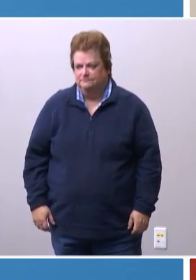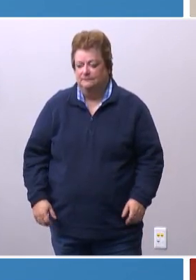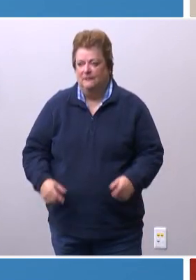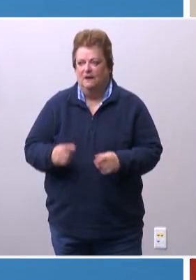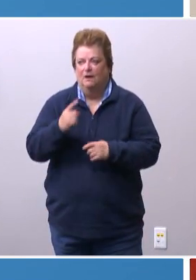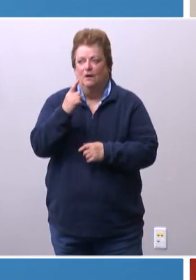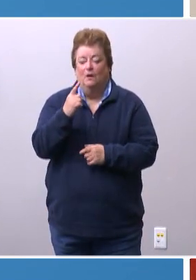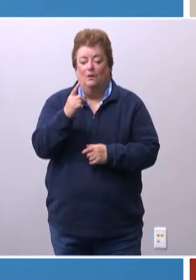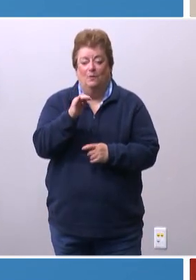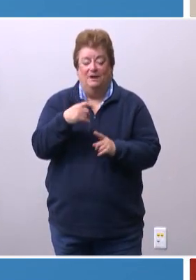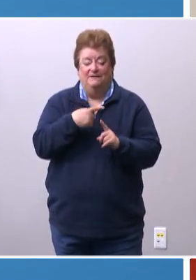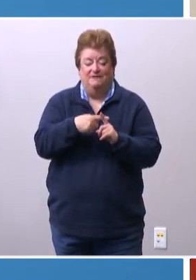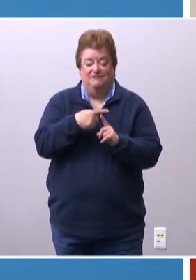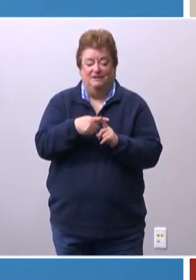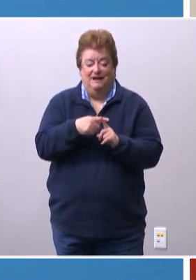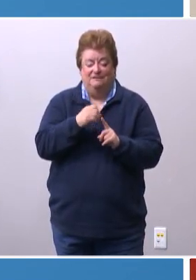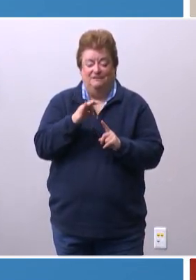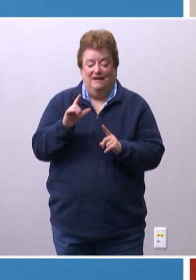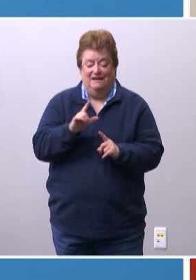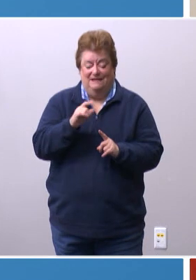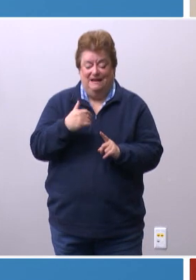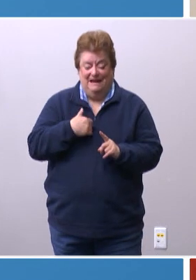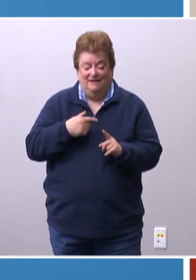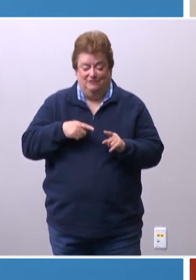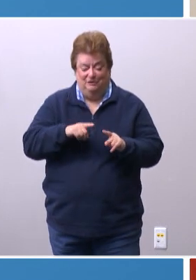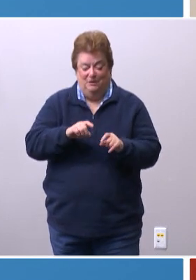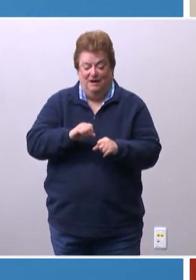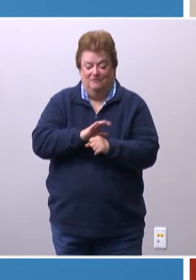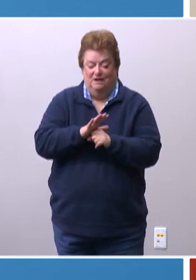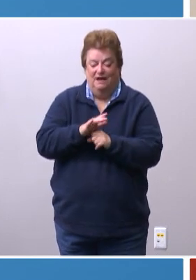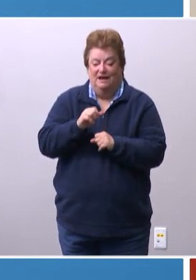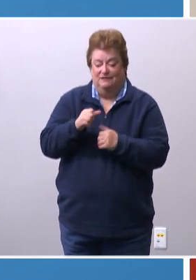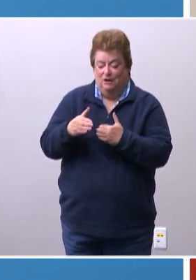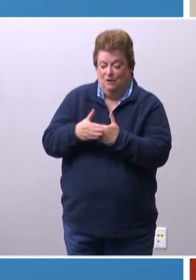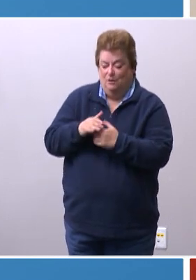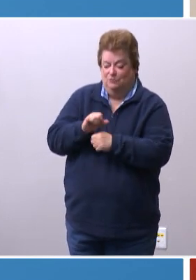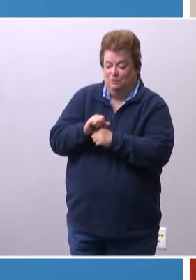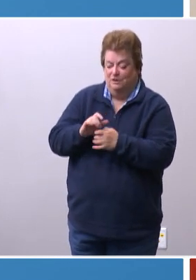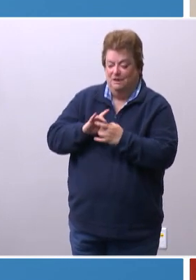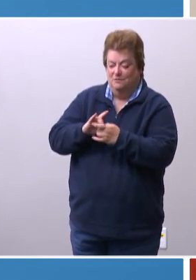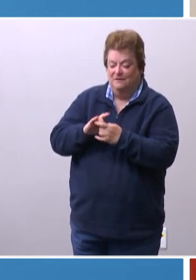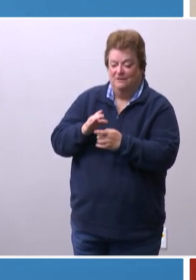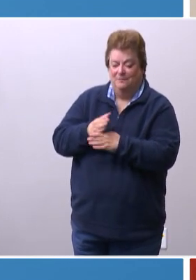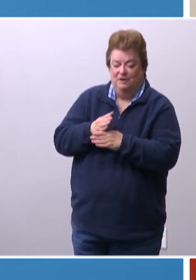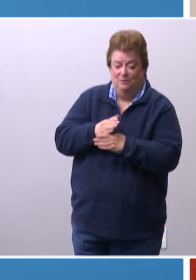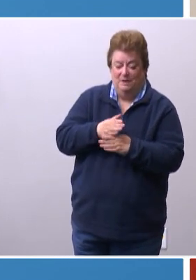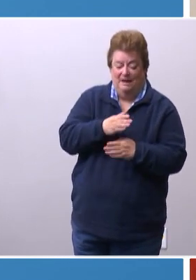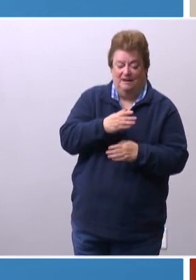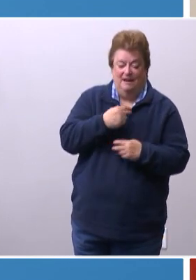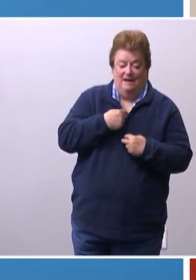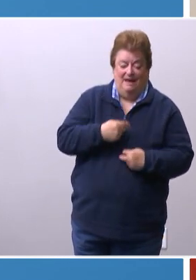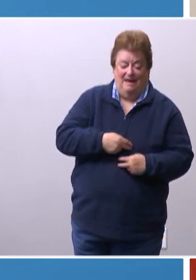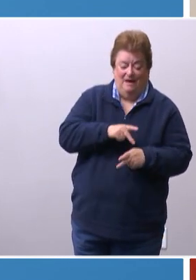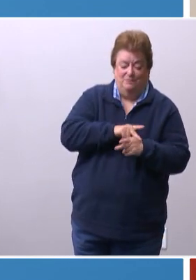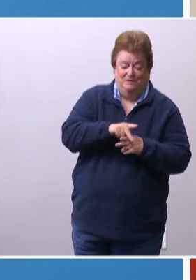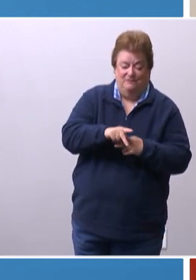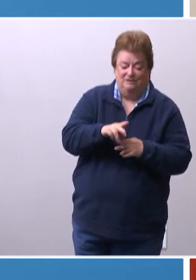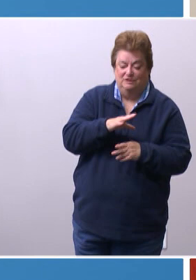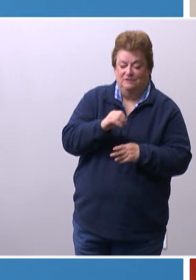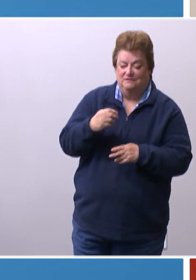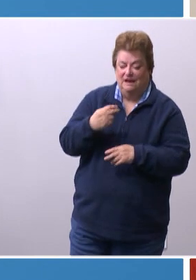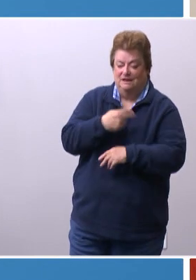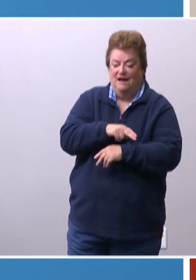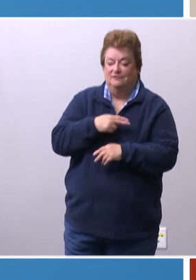One of the advantages that Lincoln has had throughout the pandemic is the close working relationship between our public health professionals and our hospitals.